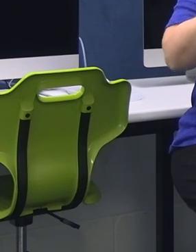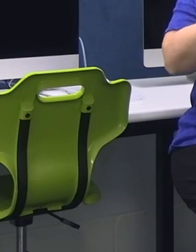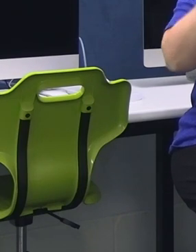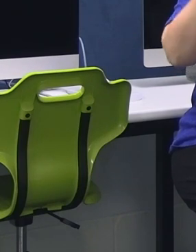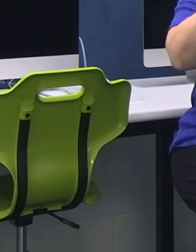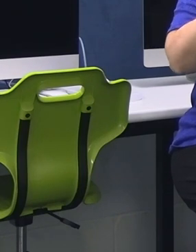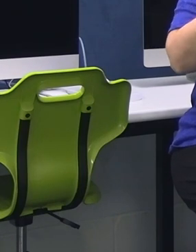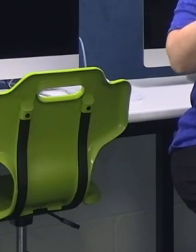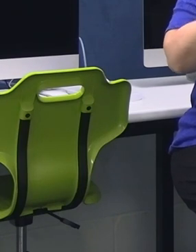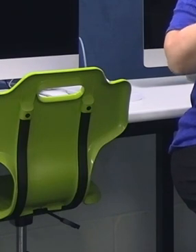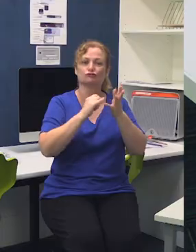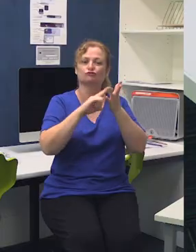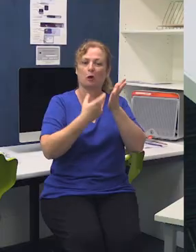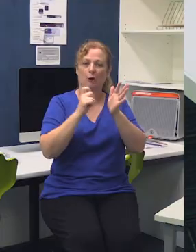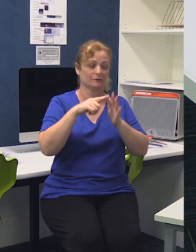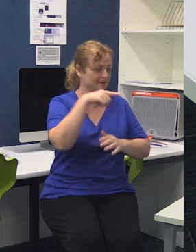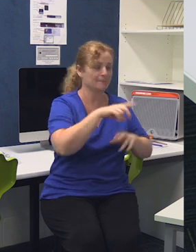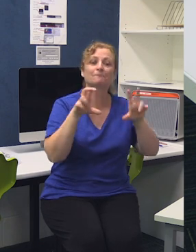source, maybe a battery,